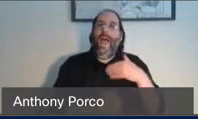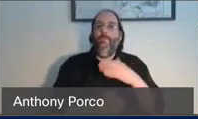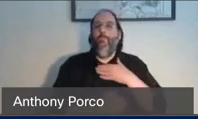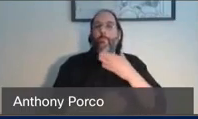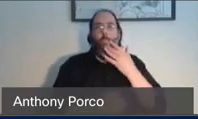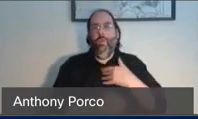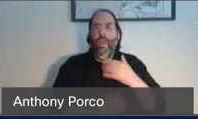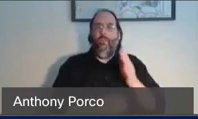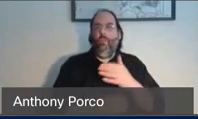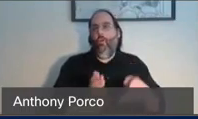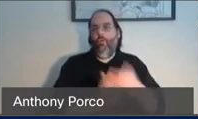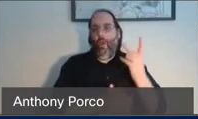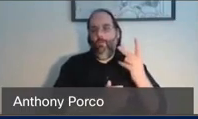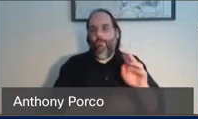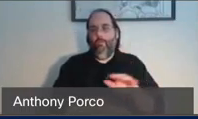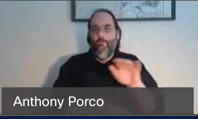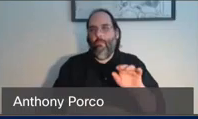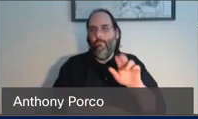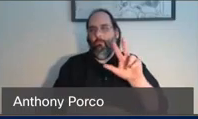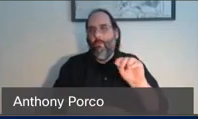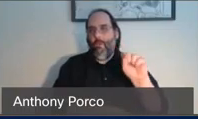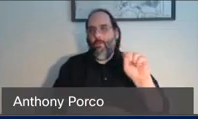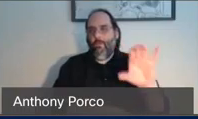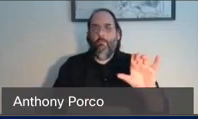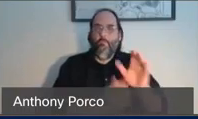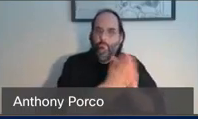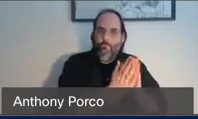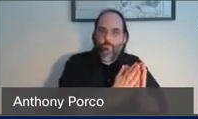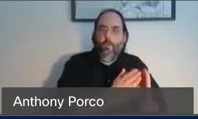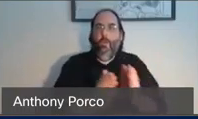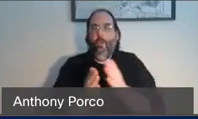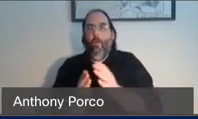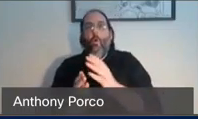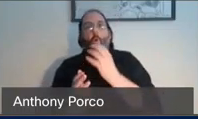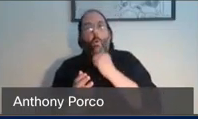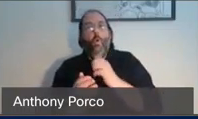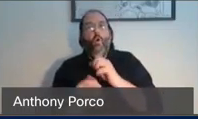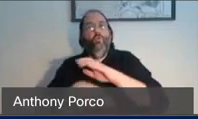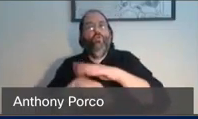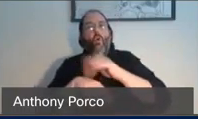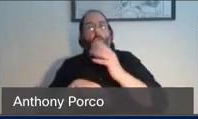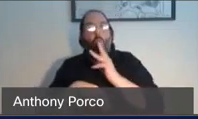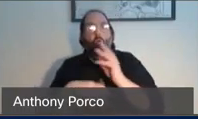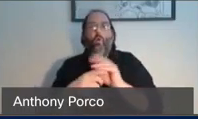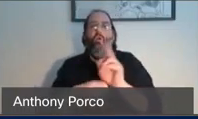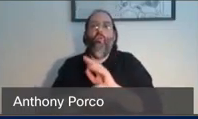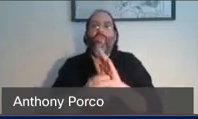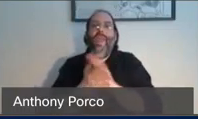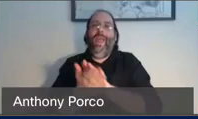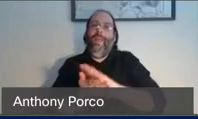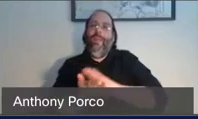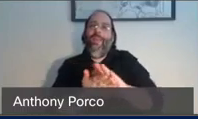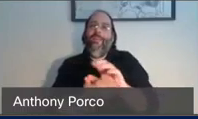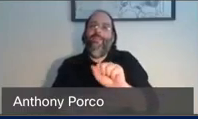twice. Be sure to wash your hands with warm, soapy water, or use hand sanitizer when appropriate.